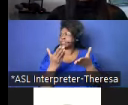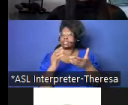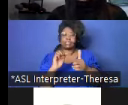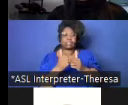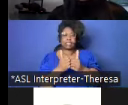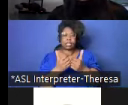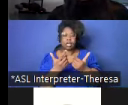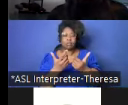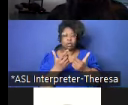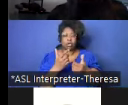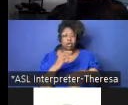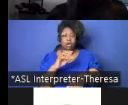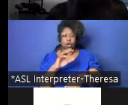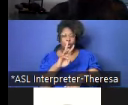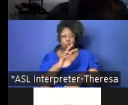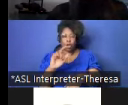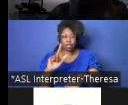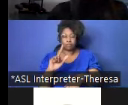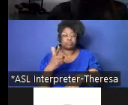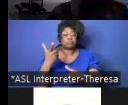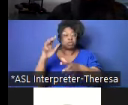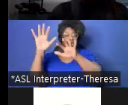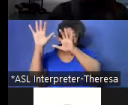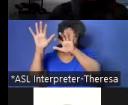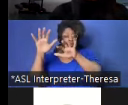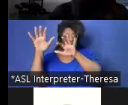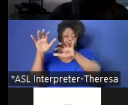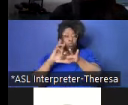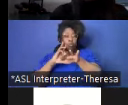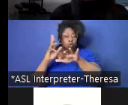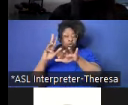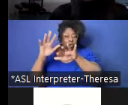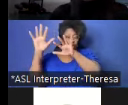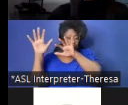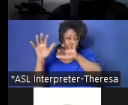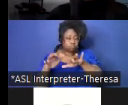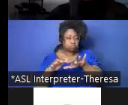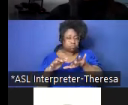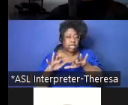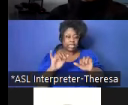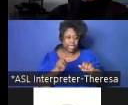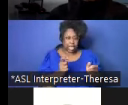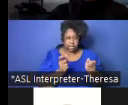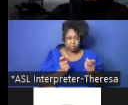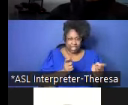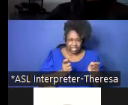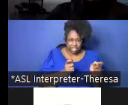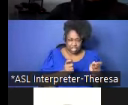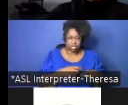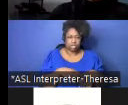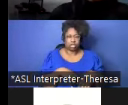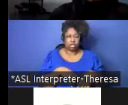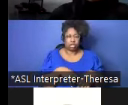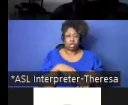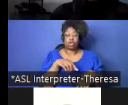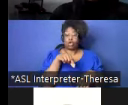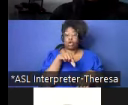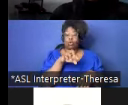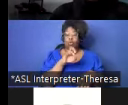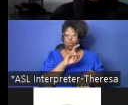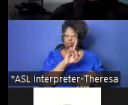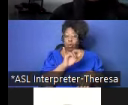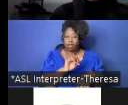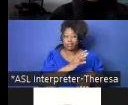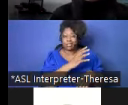wetland areas where stormwater can be managed from a quantity and quality perspective